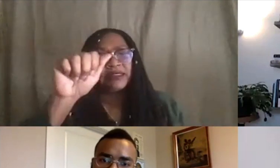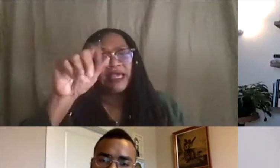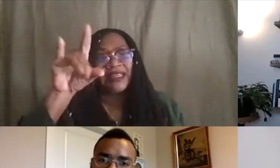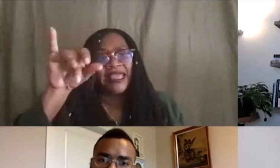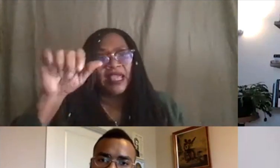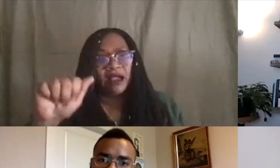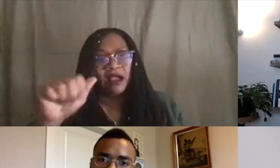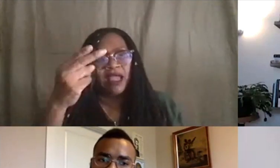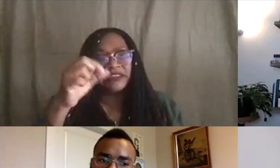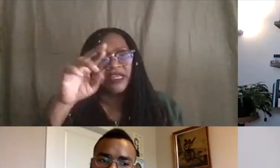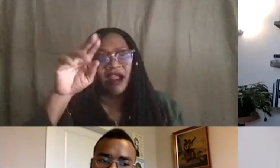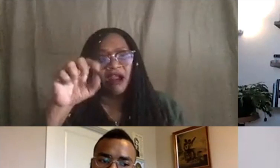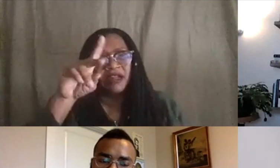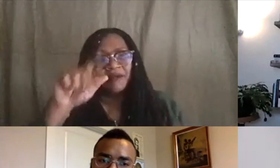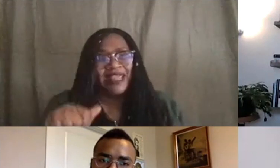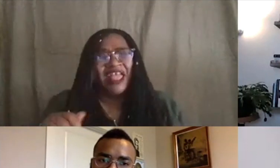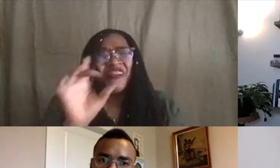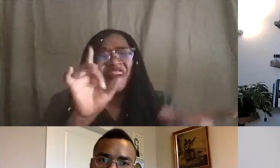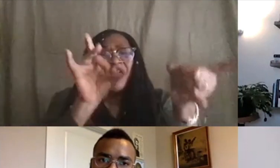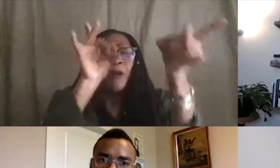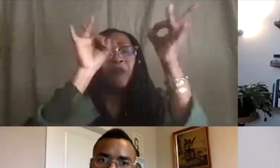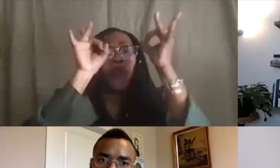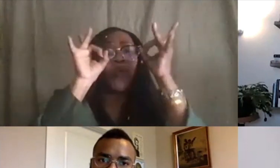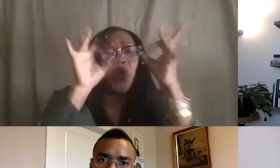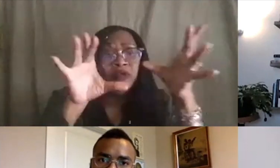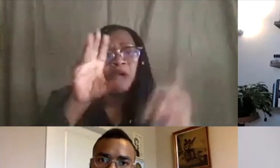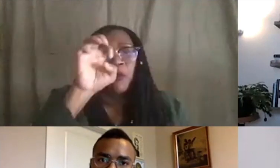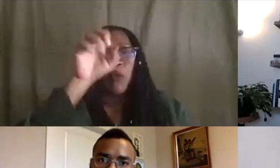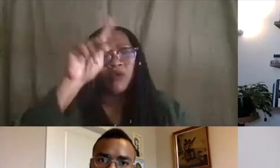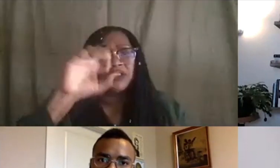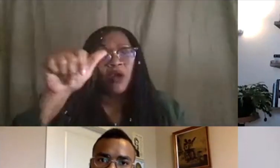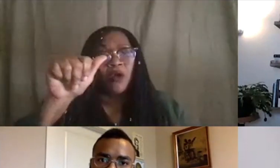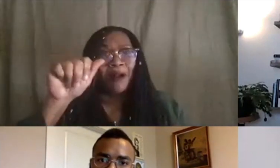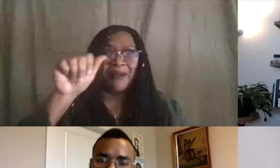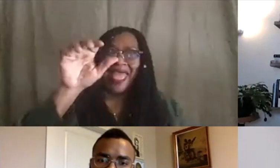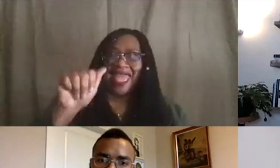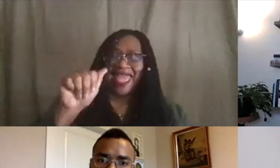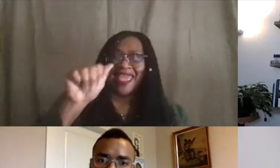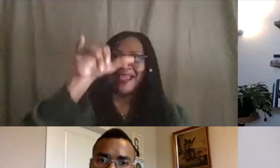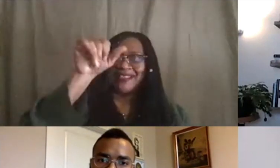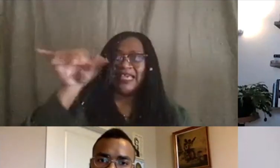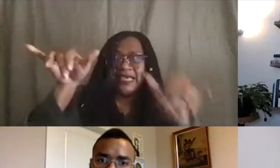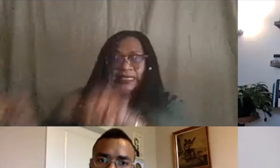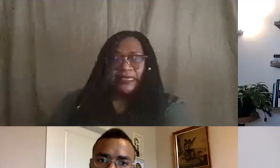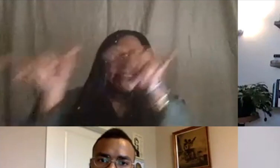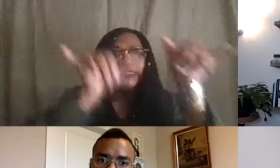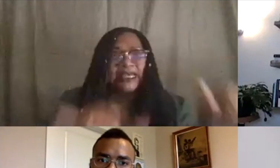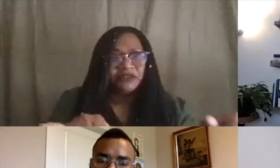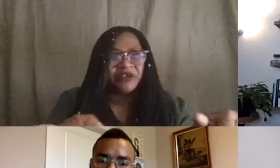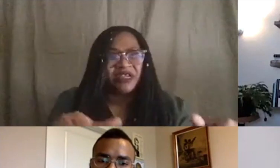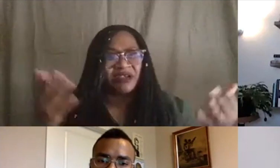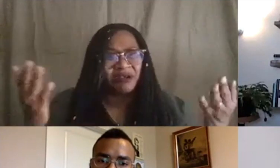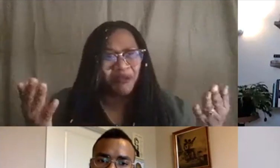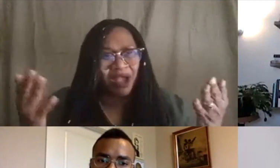uses, the brutal asymmetry of power. Mm-hmm. I like that because I have found